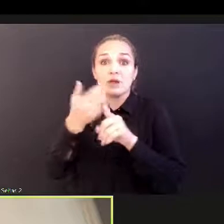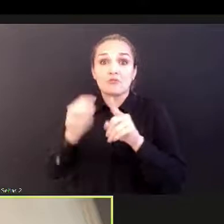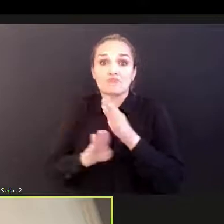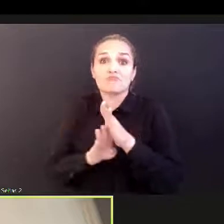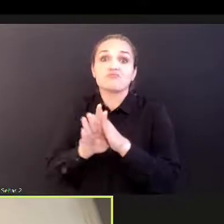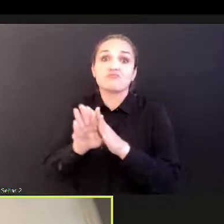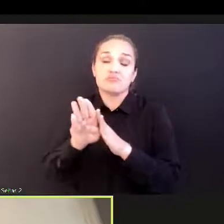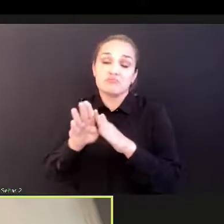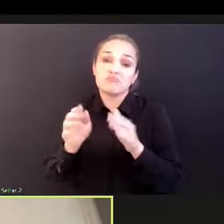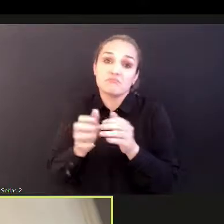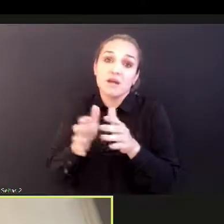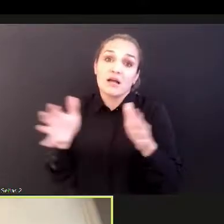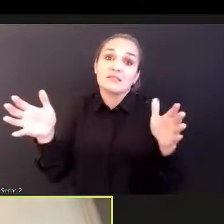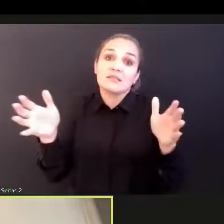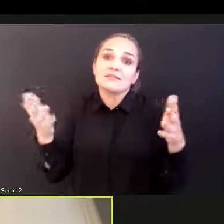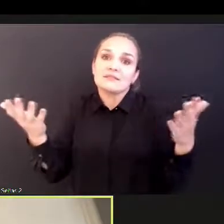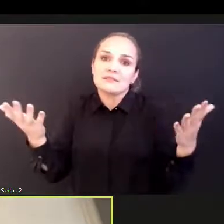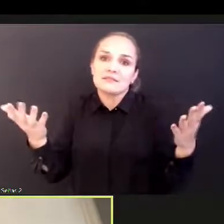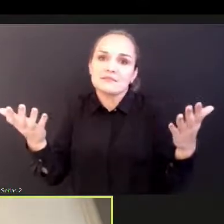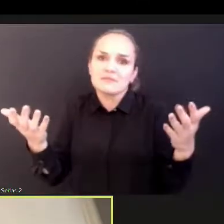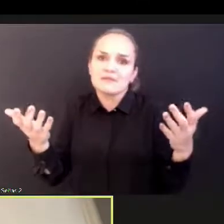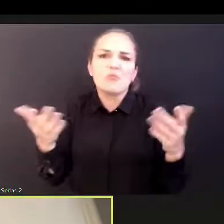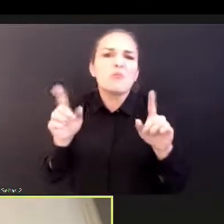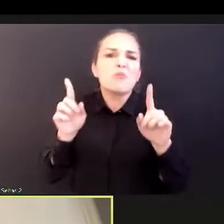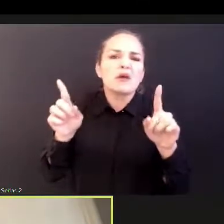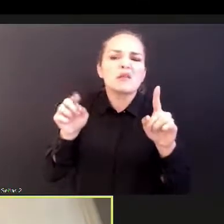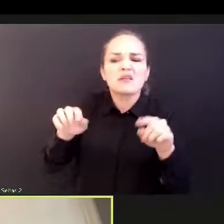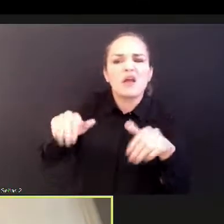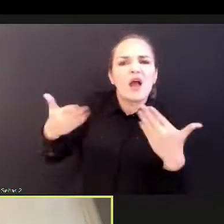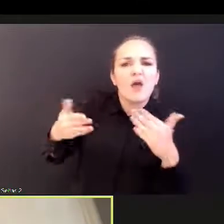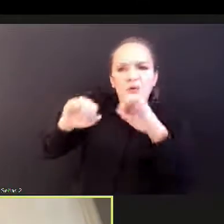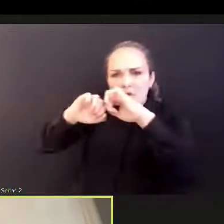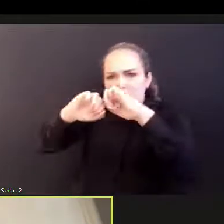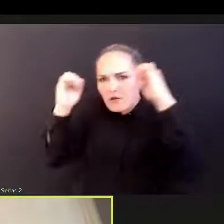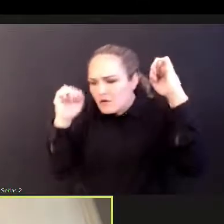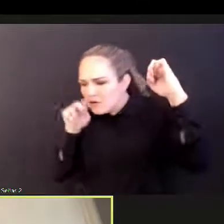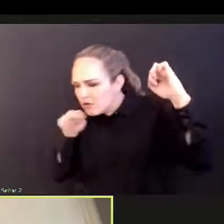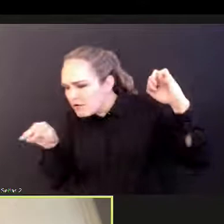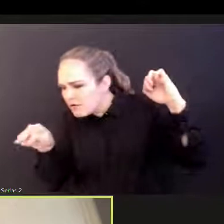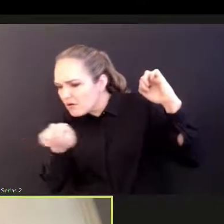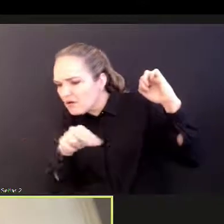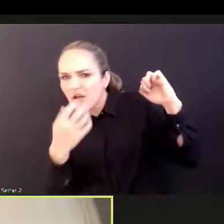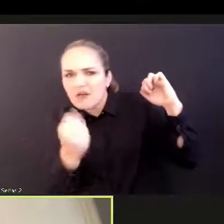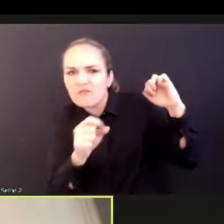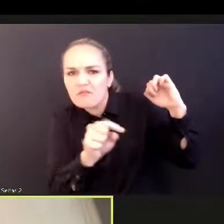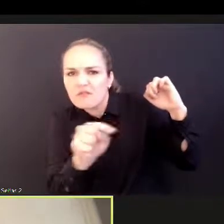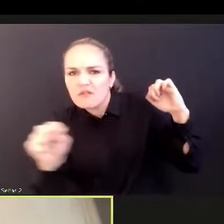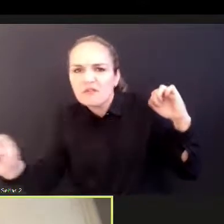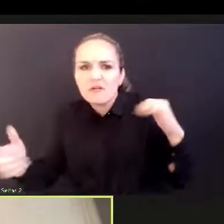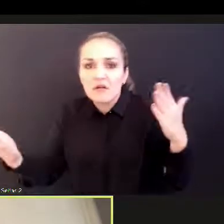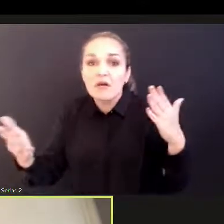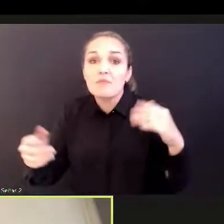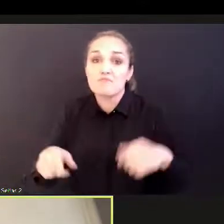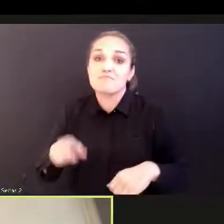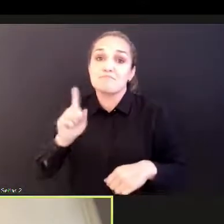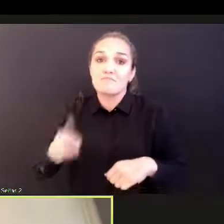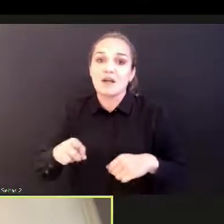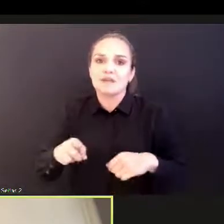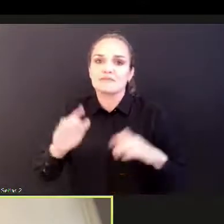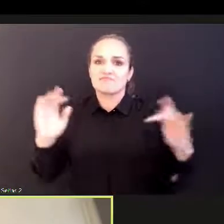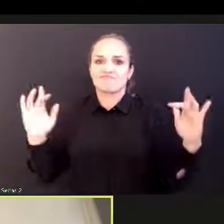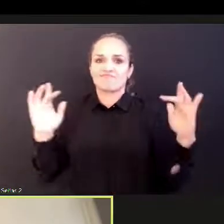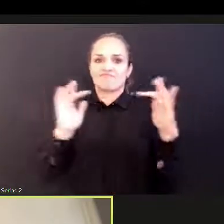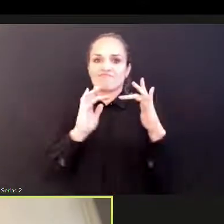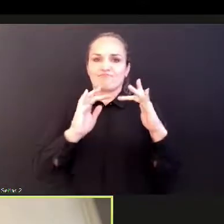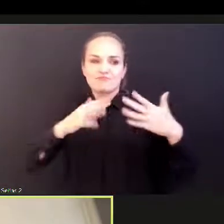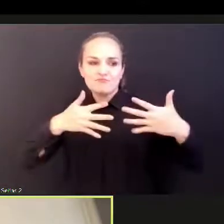dealing with. Secondly, I think there needs to be a certain degree of coherence, because right now you have disciplines on both at the WTO and at the